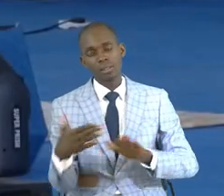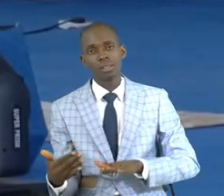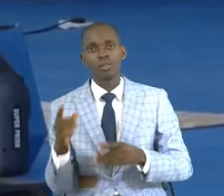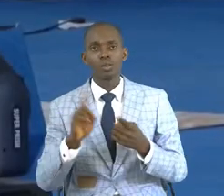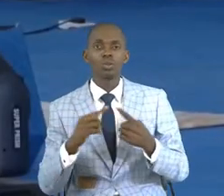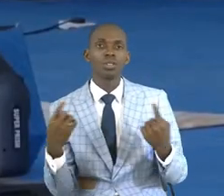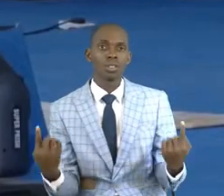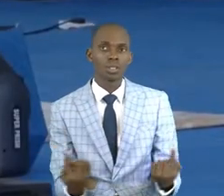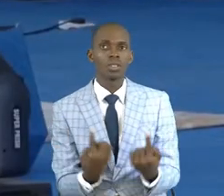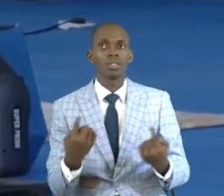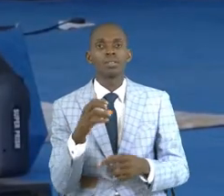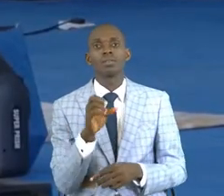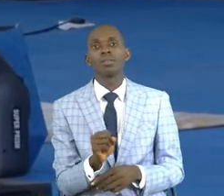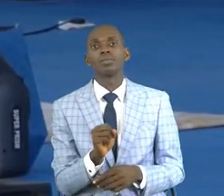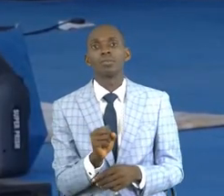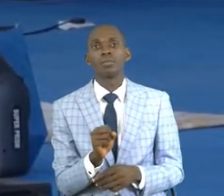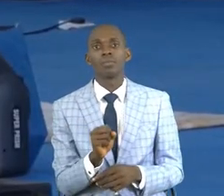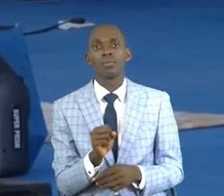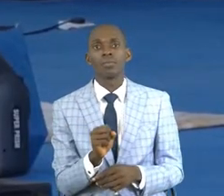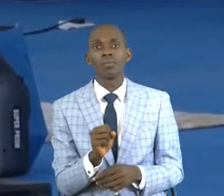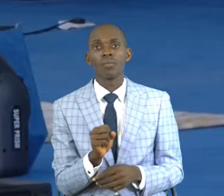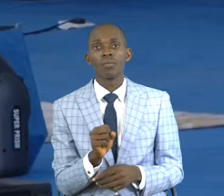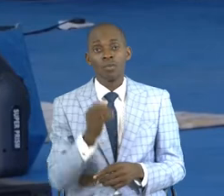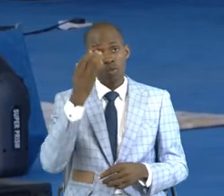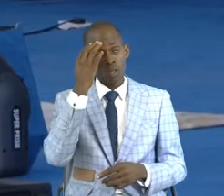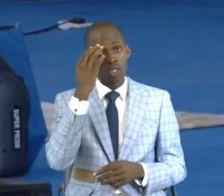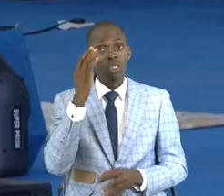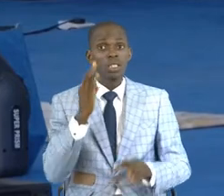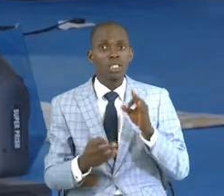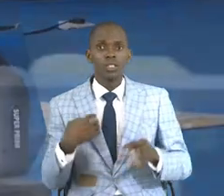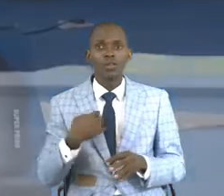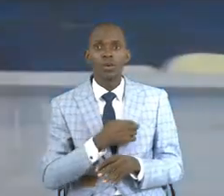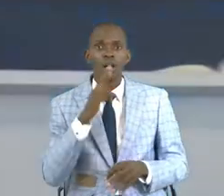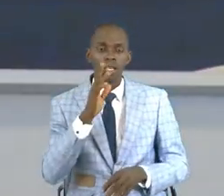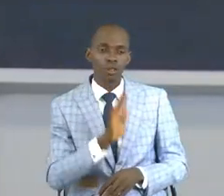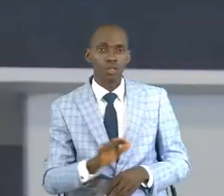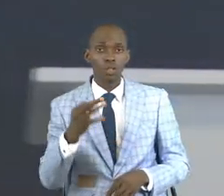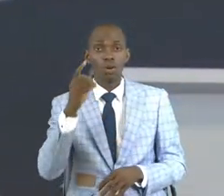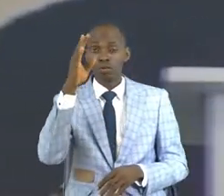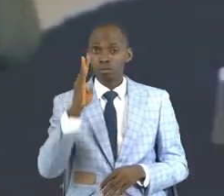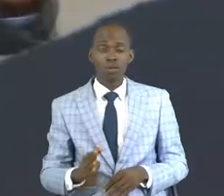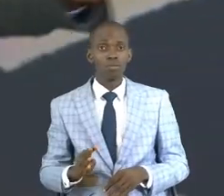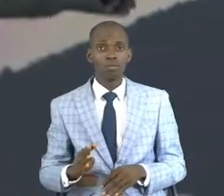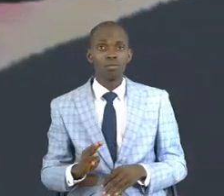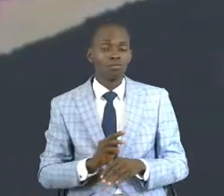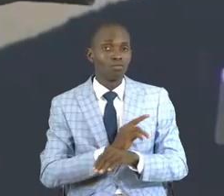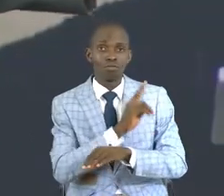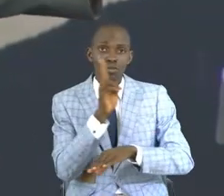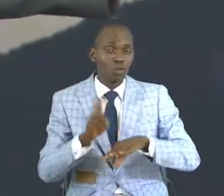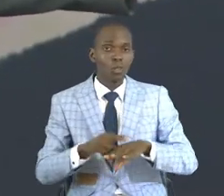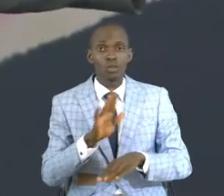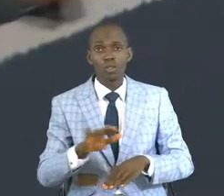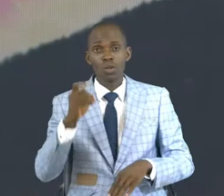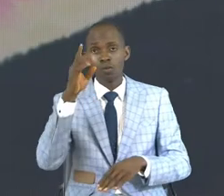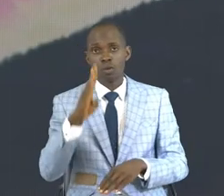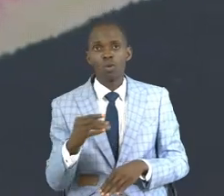sins. You know, if we are children of God, not children of God, we're in different